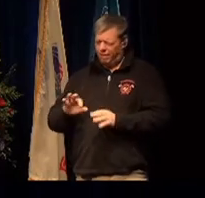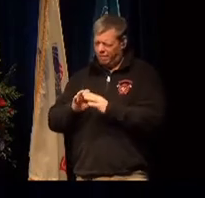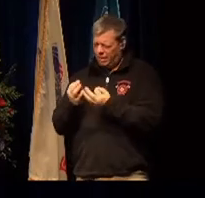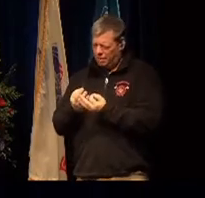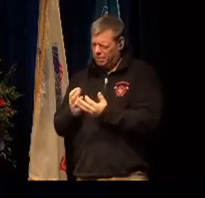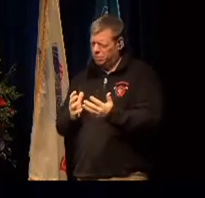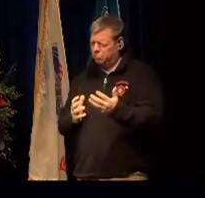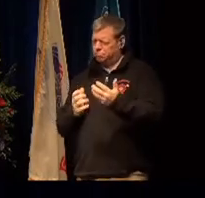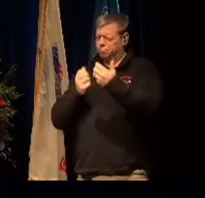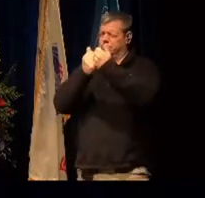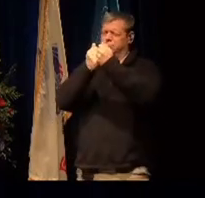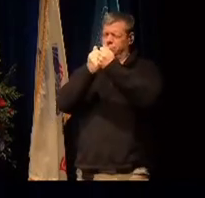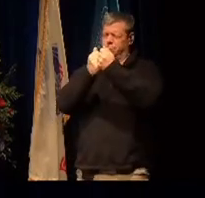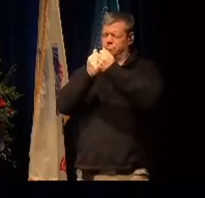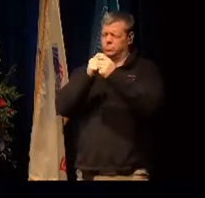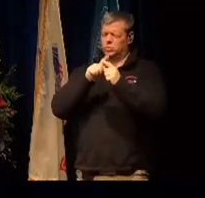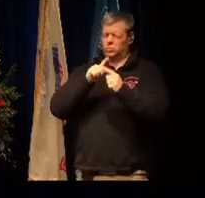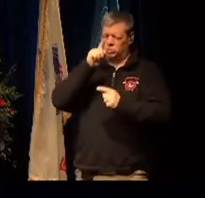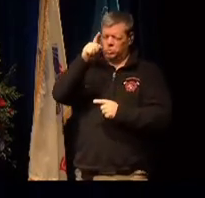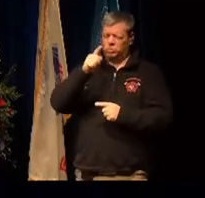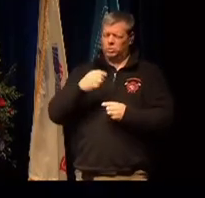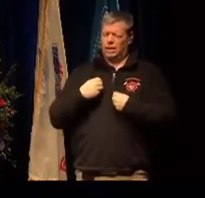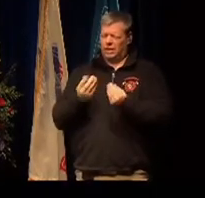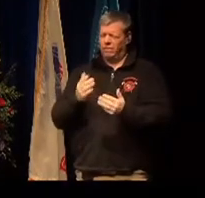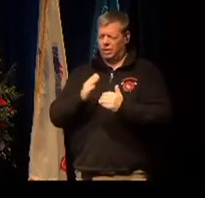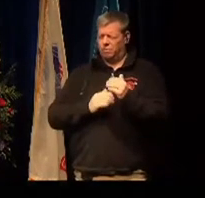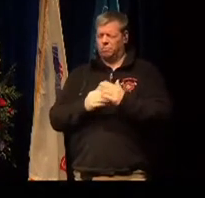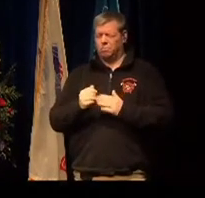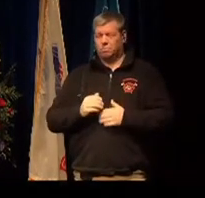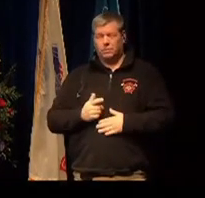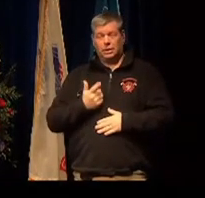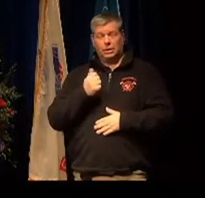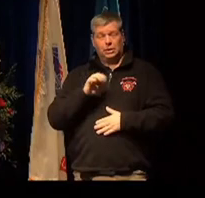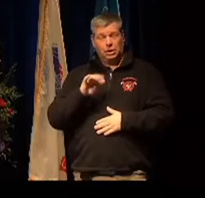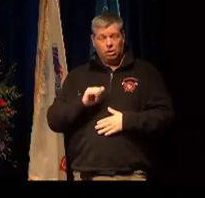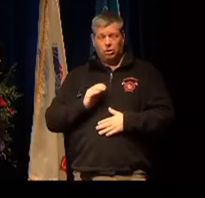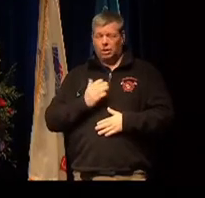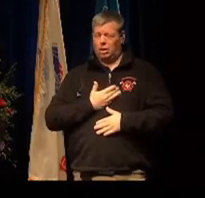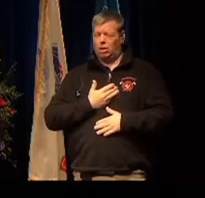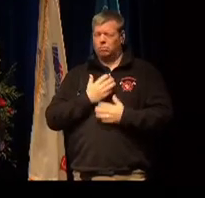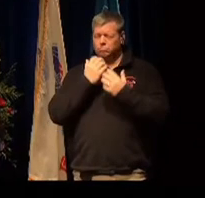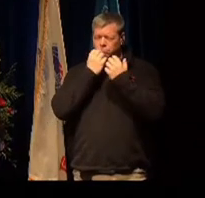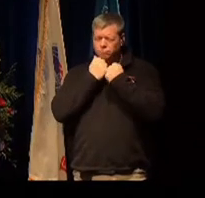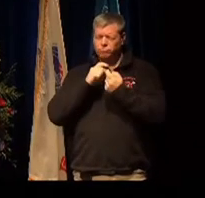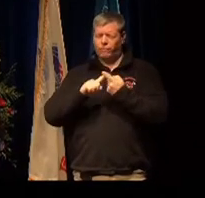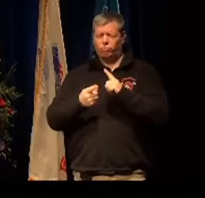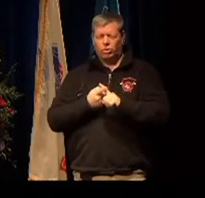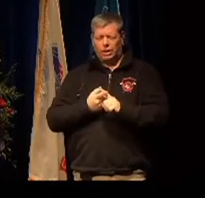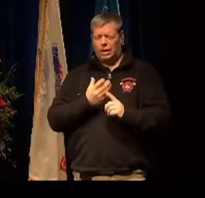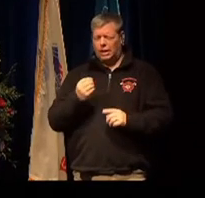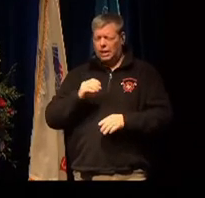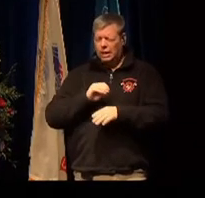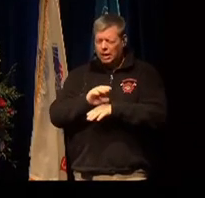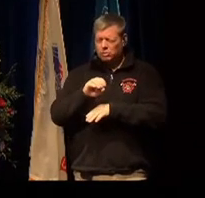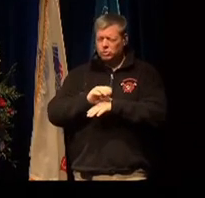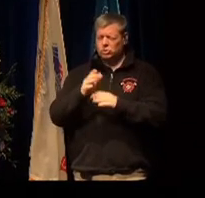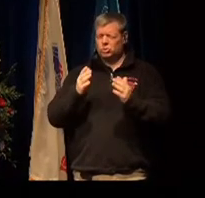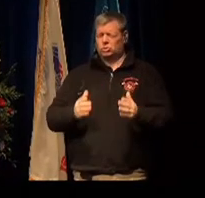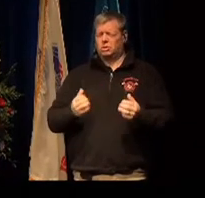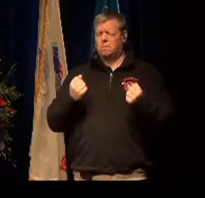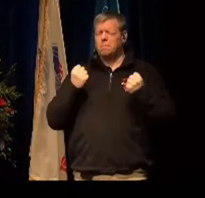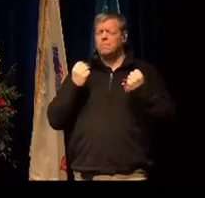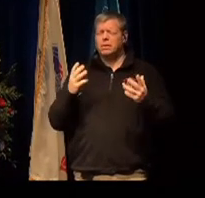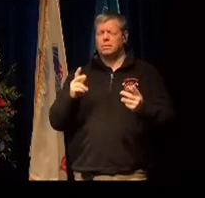comfort. We celebrate Gary's life as a cherished friend, mentor, and counselor for countless people as his